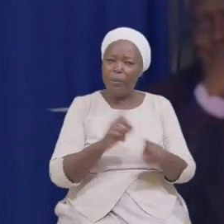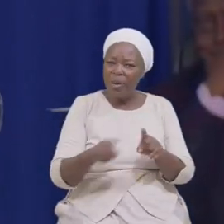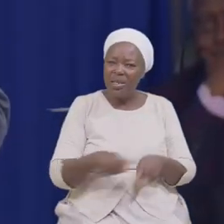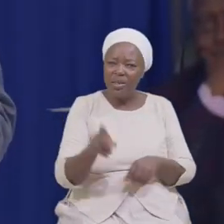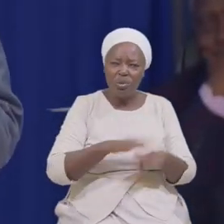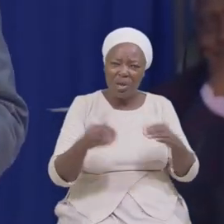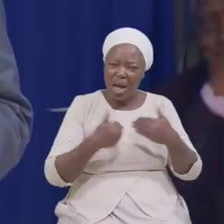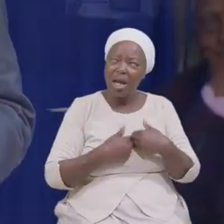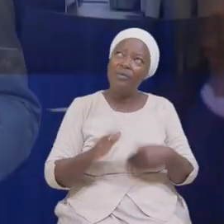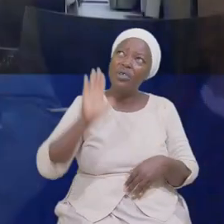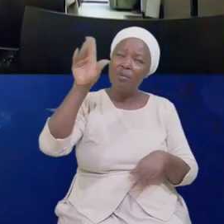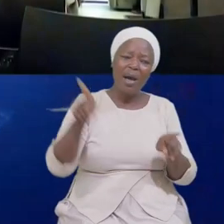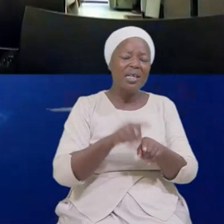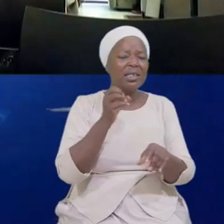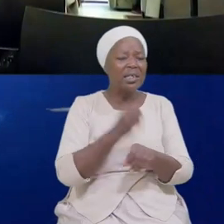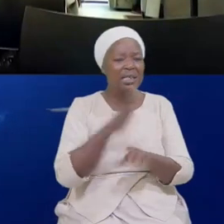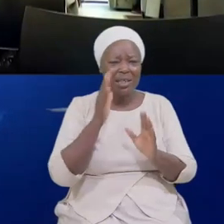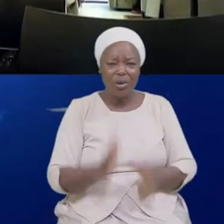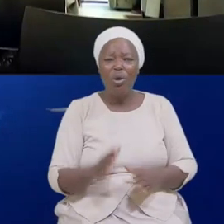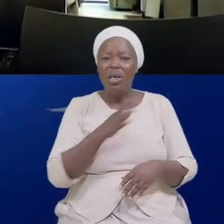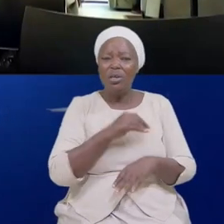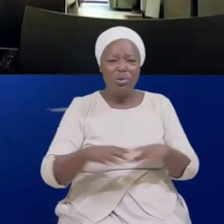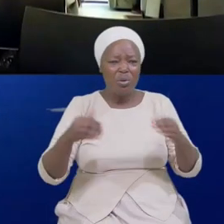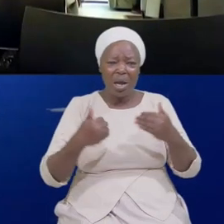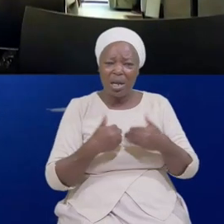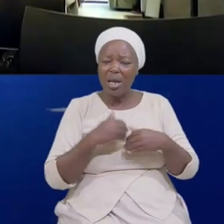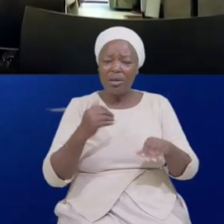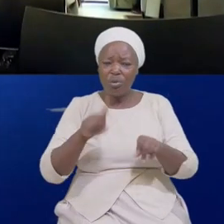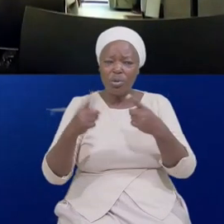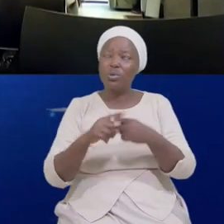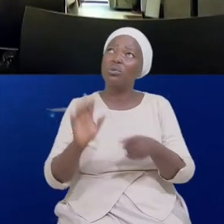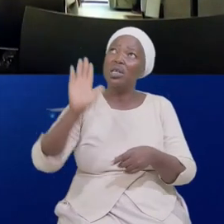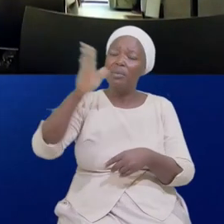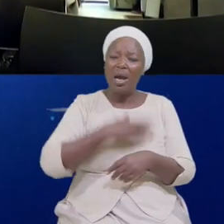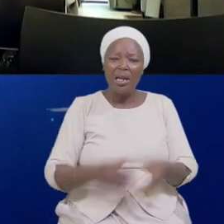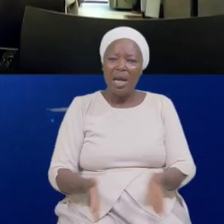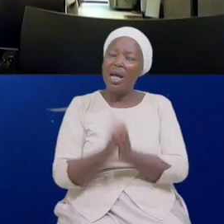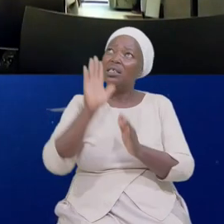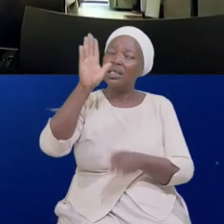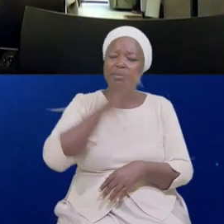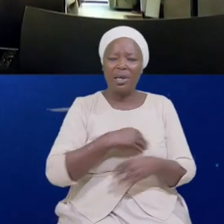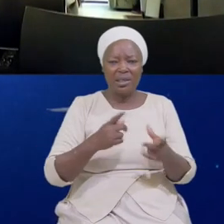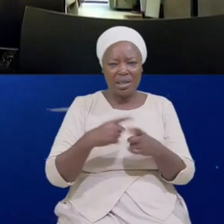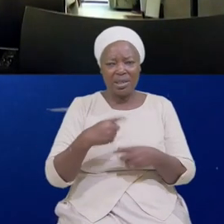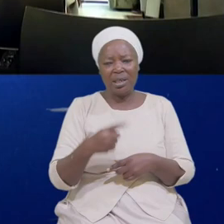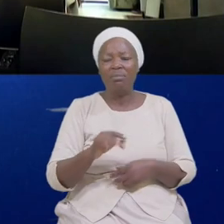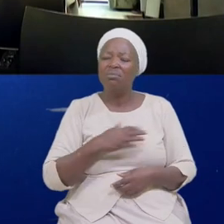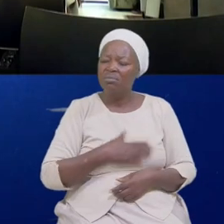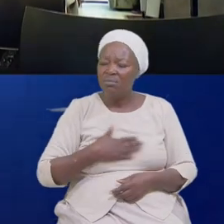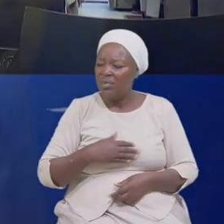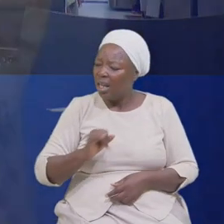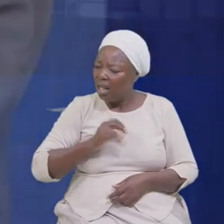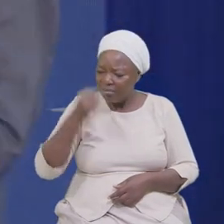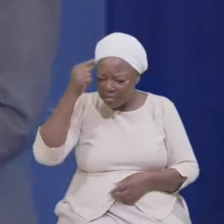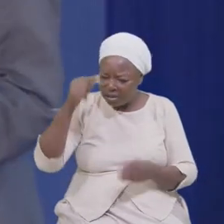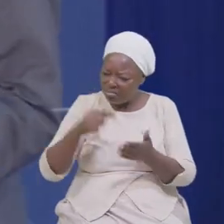as counselor. They don't go to him and ask him, I'm thinking of this, I'm proposing